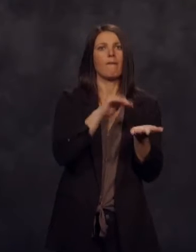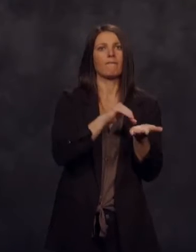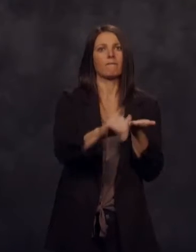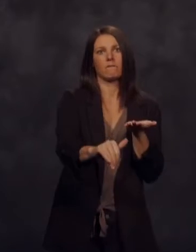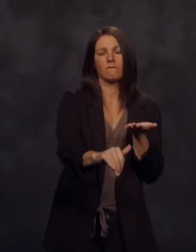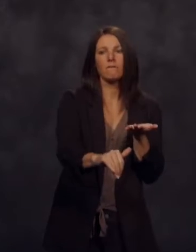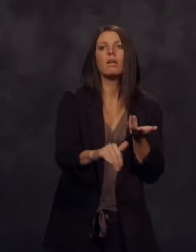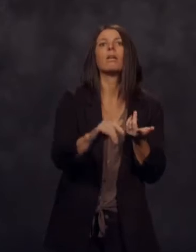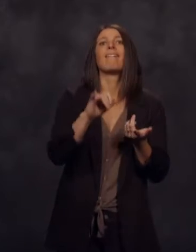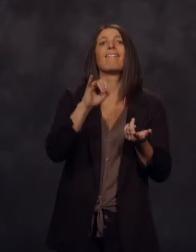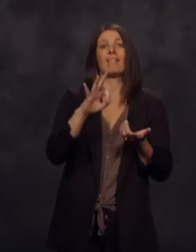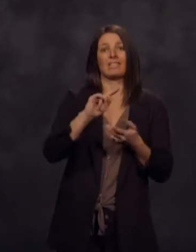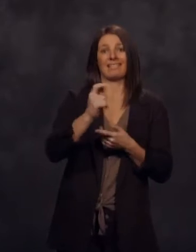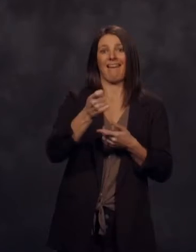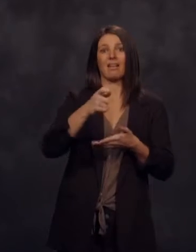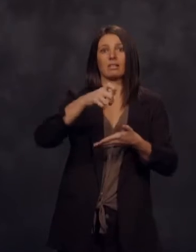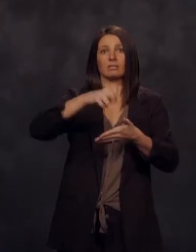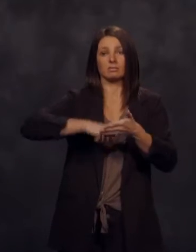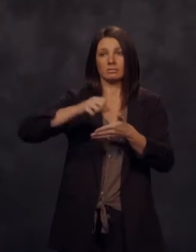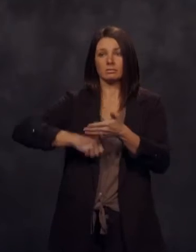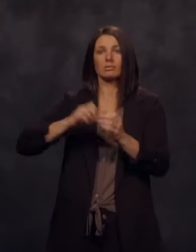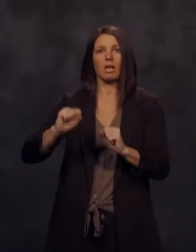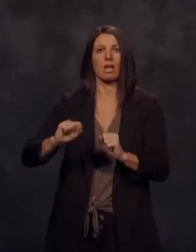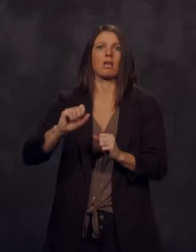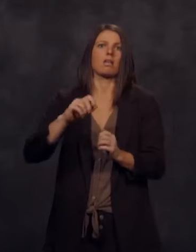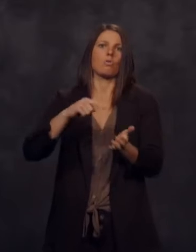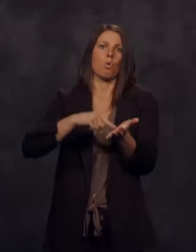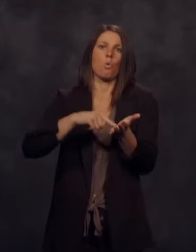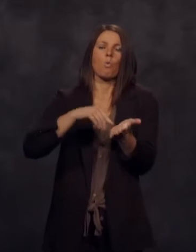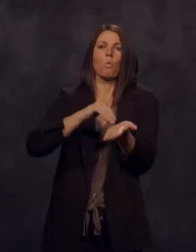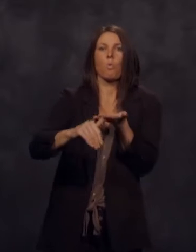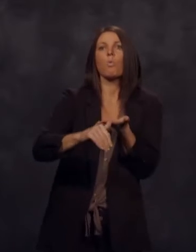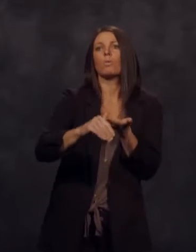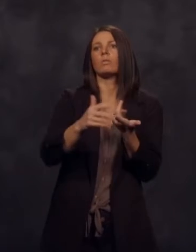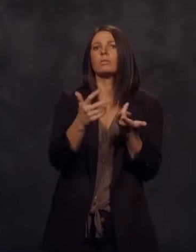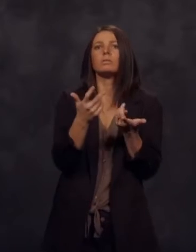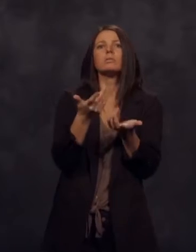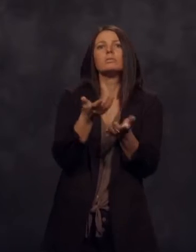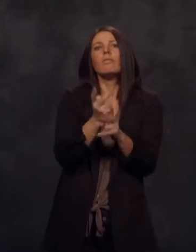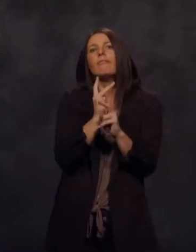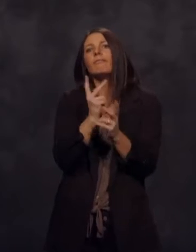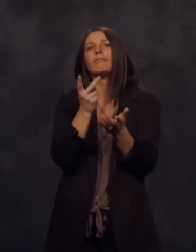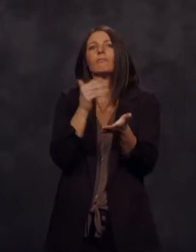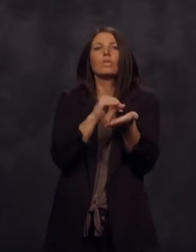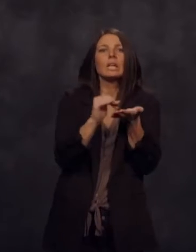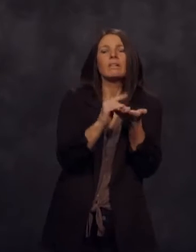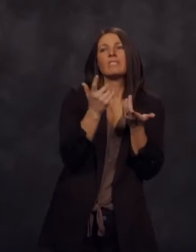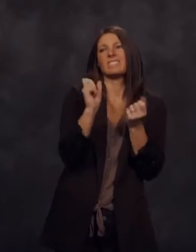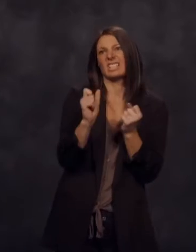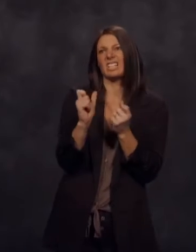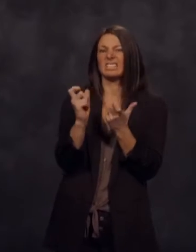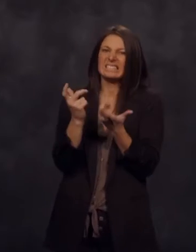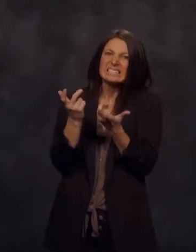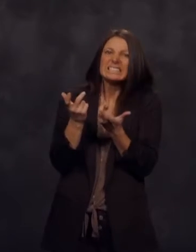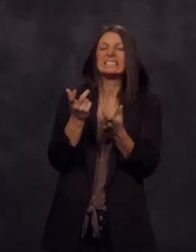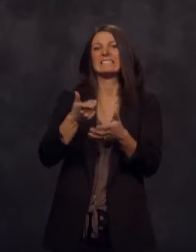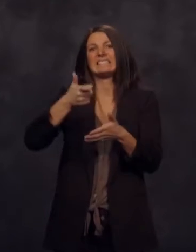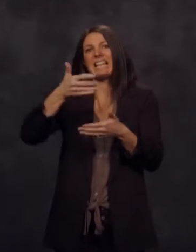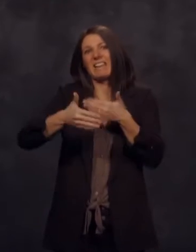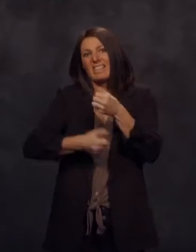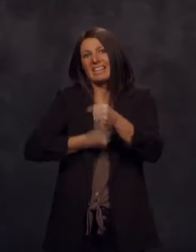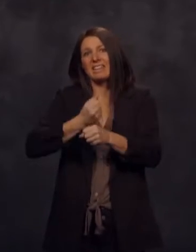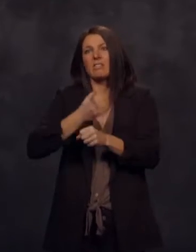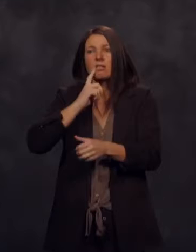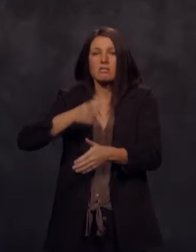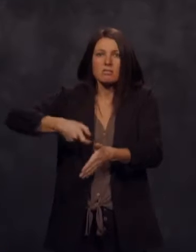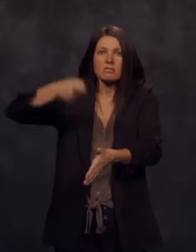that's considered to be taxable income, with loan forgiveness often is, the borrower could be on the hook for a major tax bill that year. For